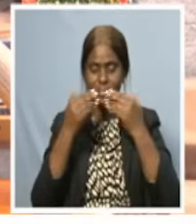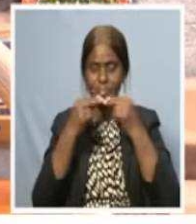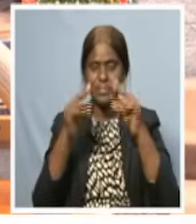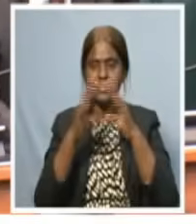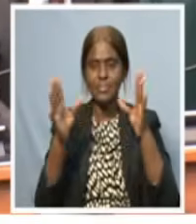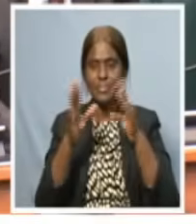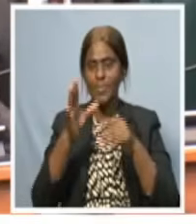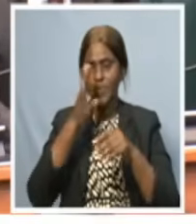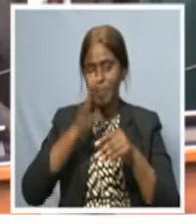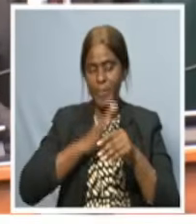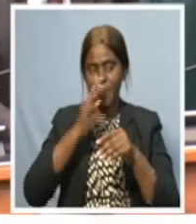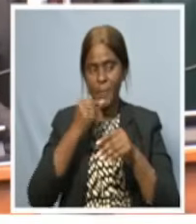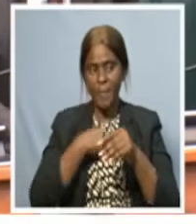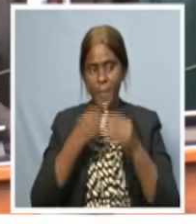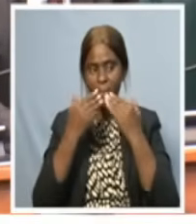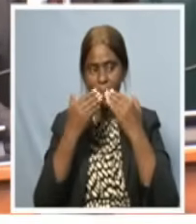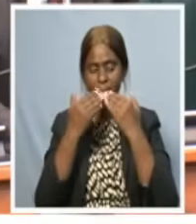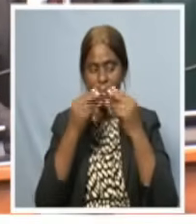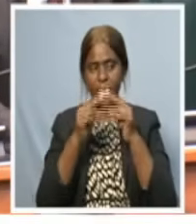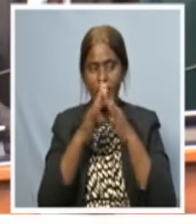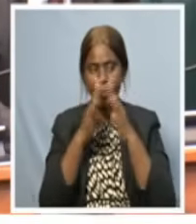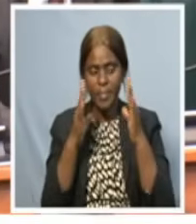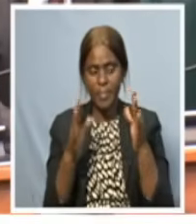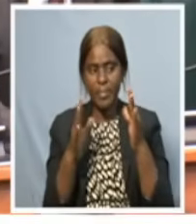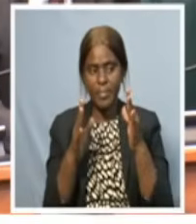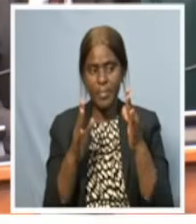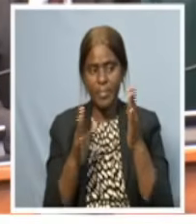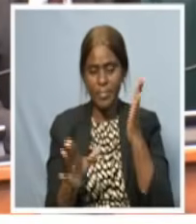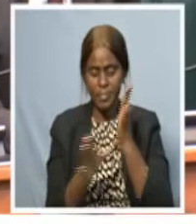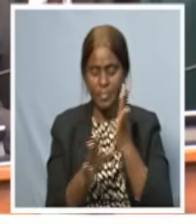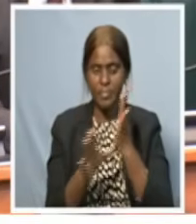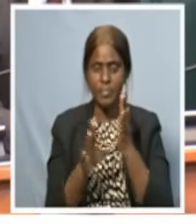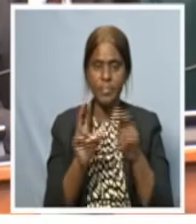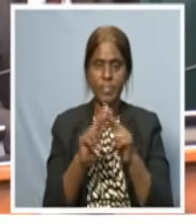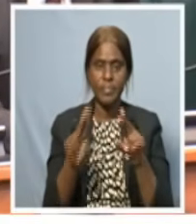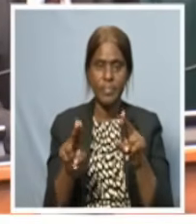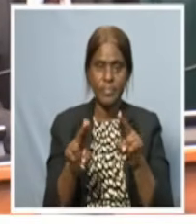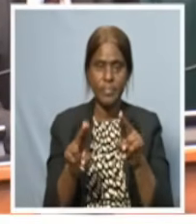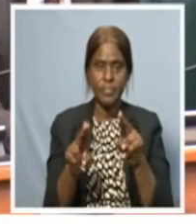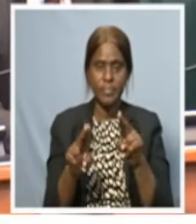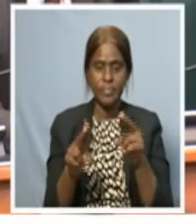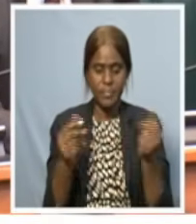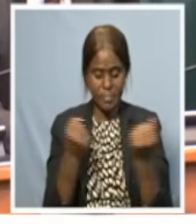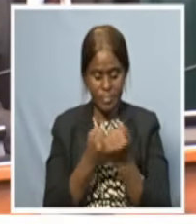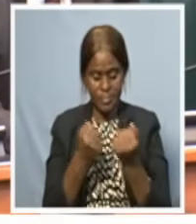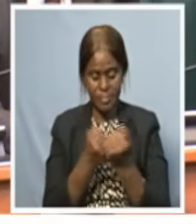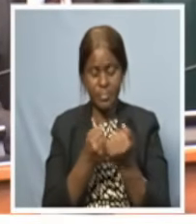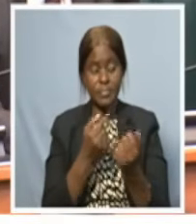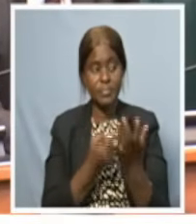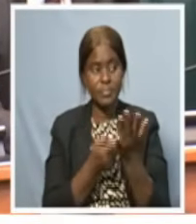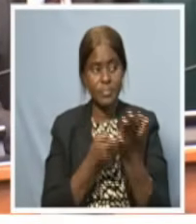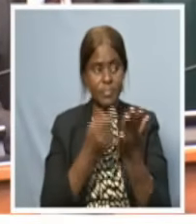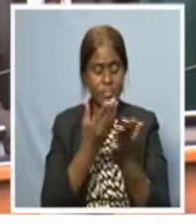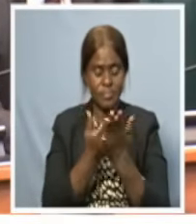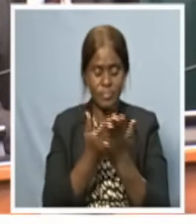thank you very much, Madam Speaker. I would like to thank the Vice Chair for having supported